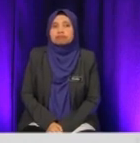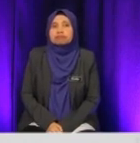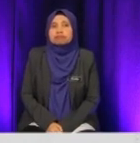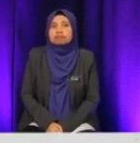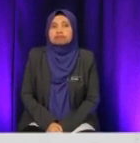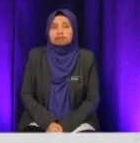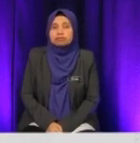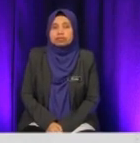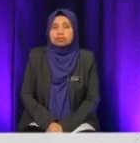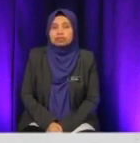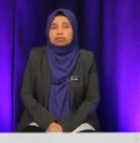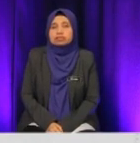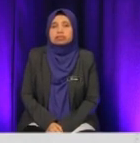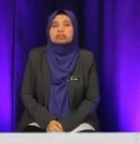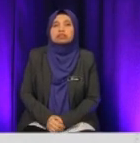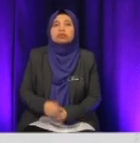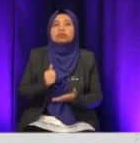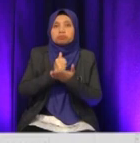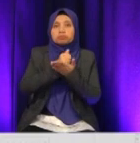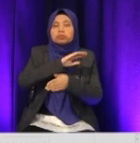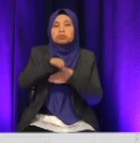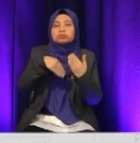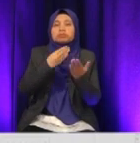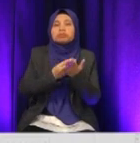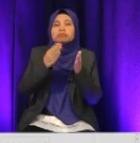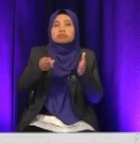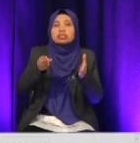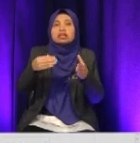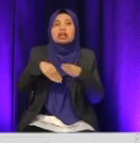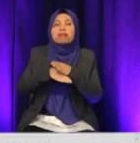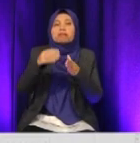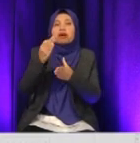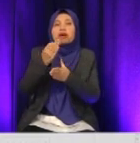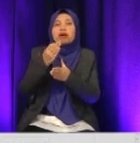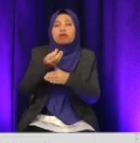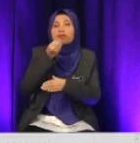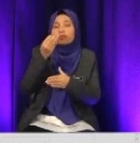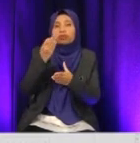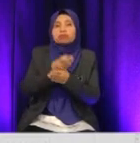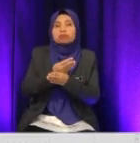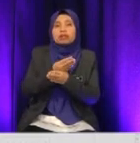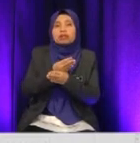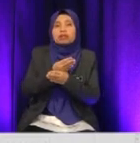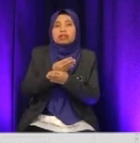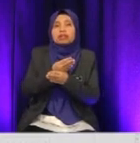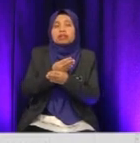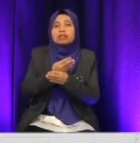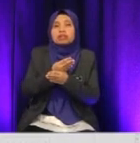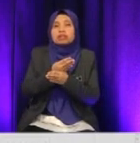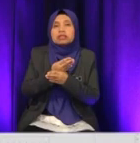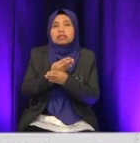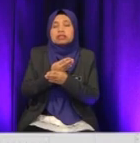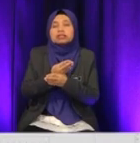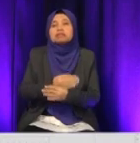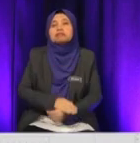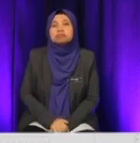How do elderly or disabled people benefit from food gene? Okay, so where is the keyword here? The keyword is elderly or disabled